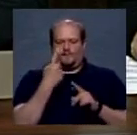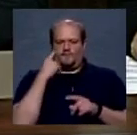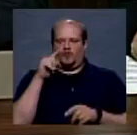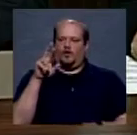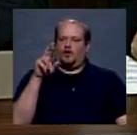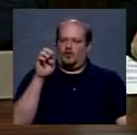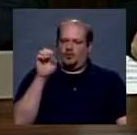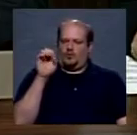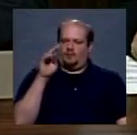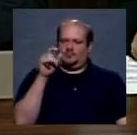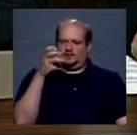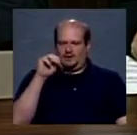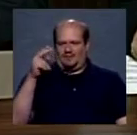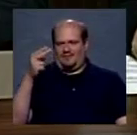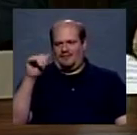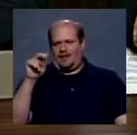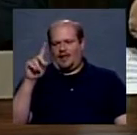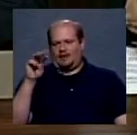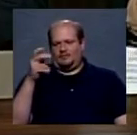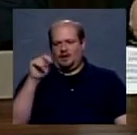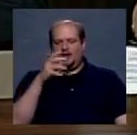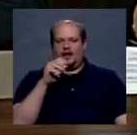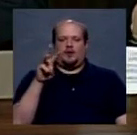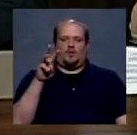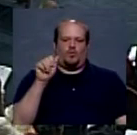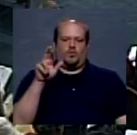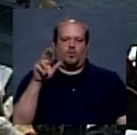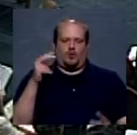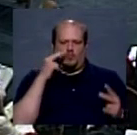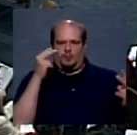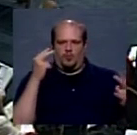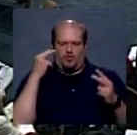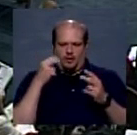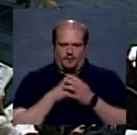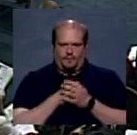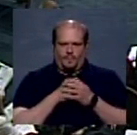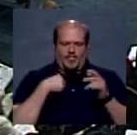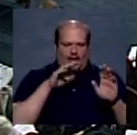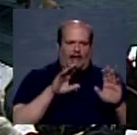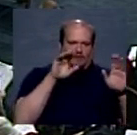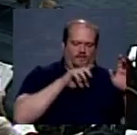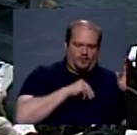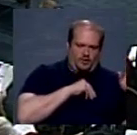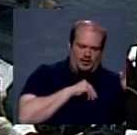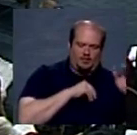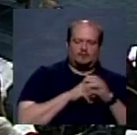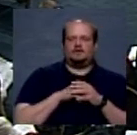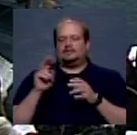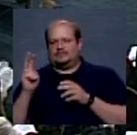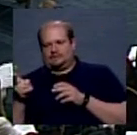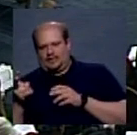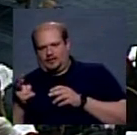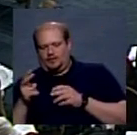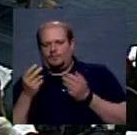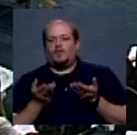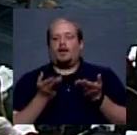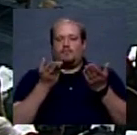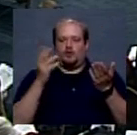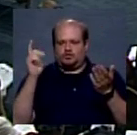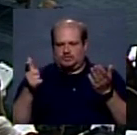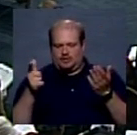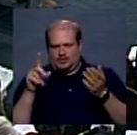Rebsamen, Heineman, and War Memorial golf courses, and for the purposes. That concludes the consent agenda. Move for the adoption of the consent agenda. Second. There's a motion and a